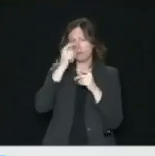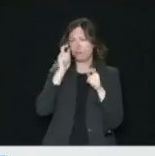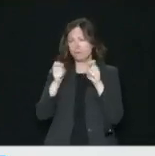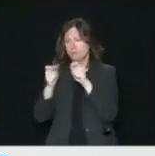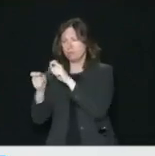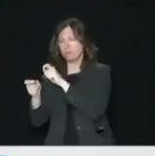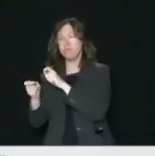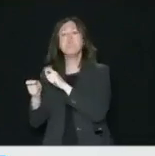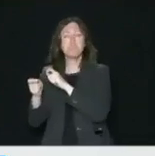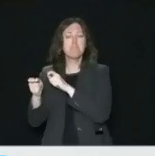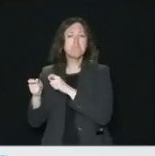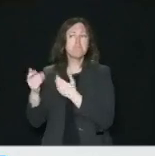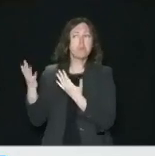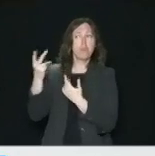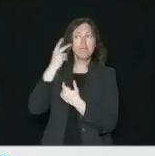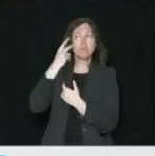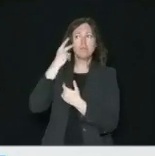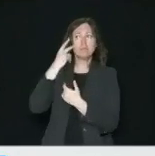helpline.